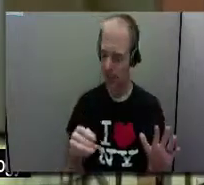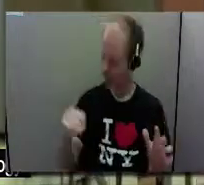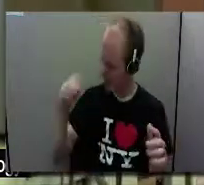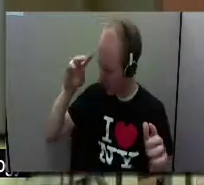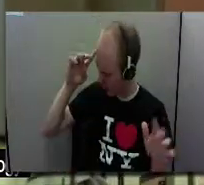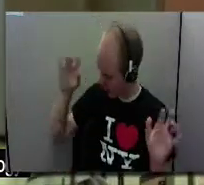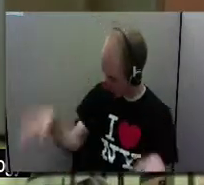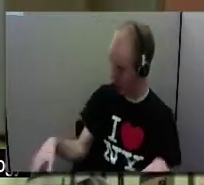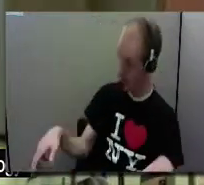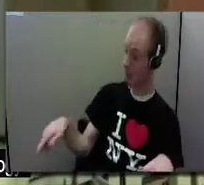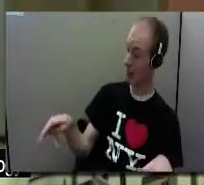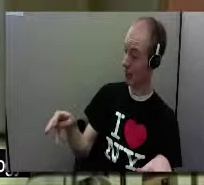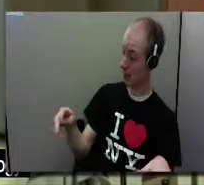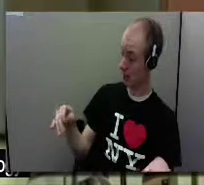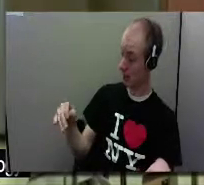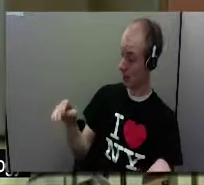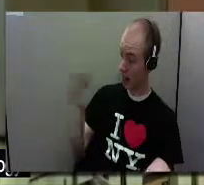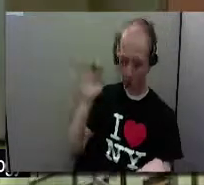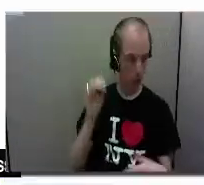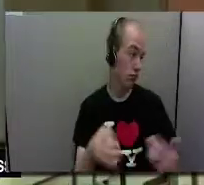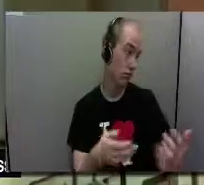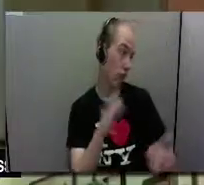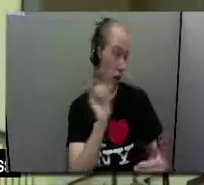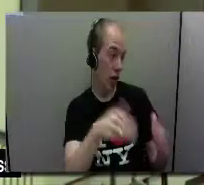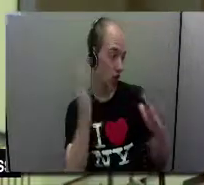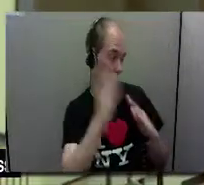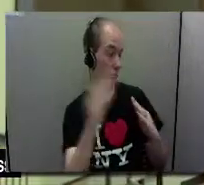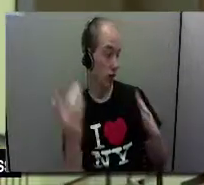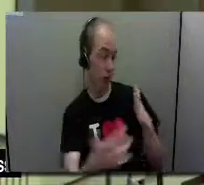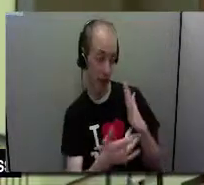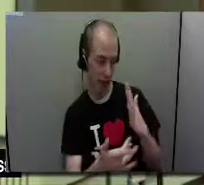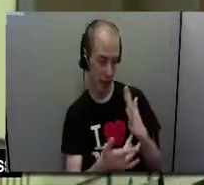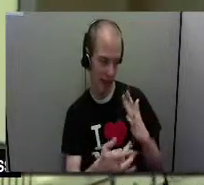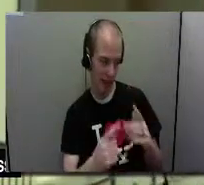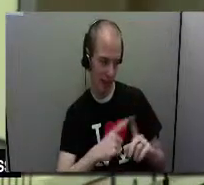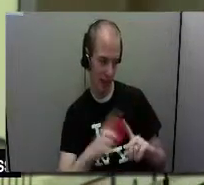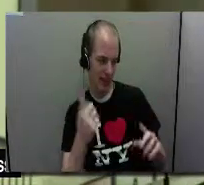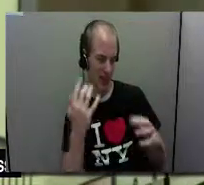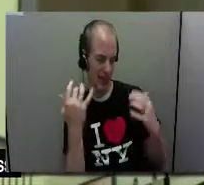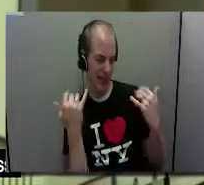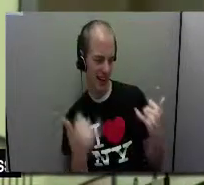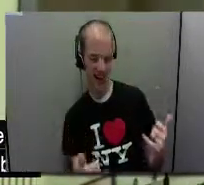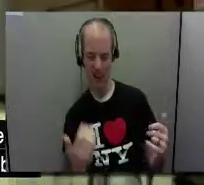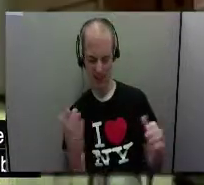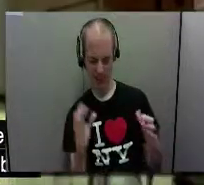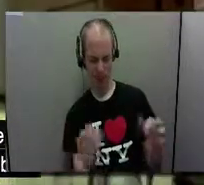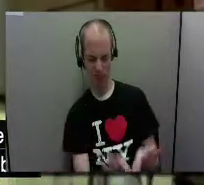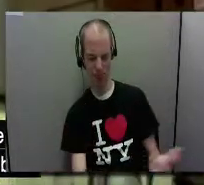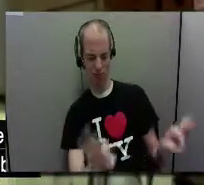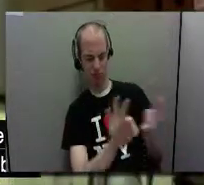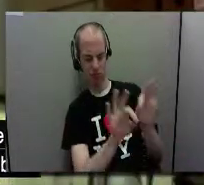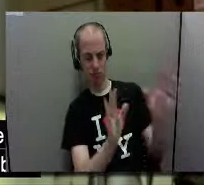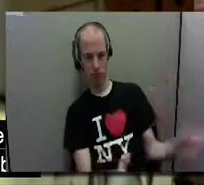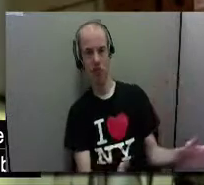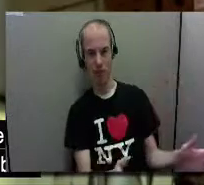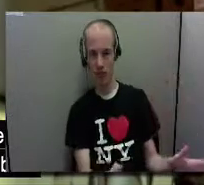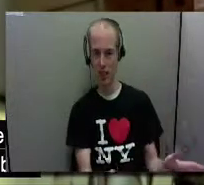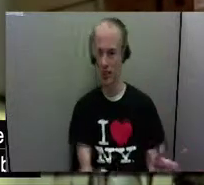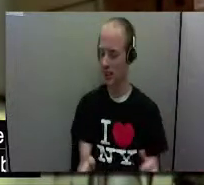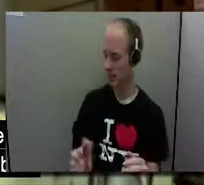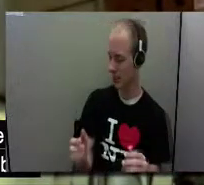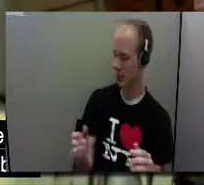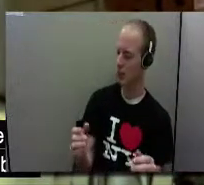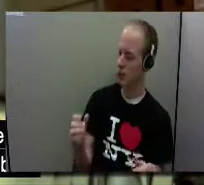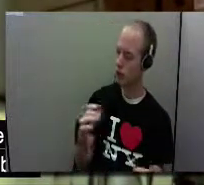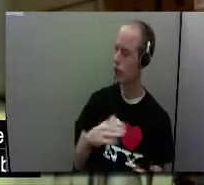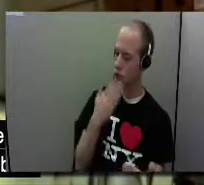was the peak of technology. Now it seems kind of worthless. Well, it's kind of good because it was kind